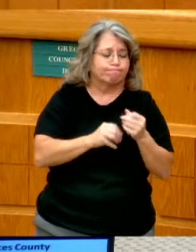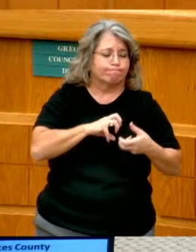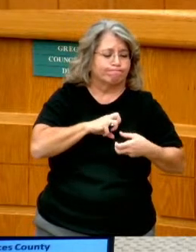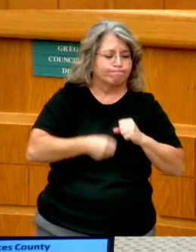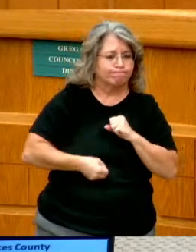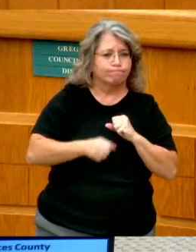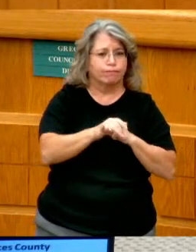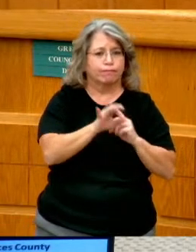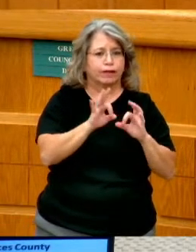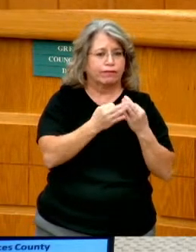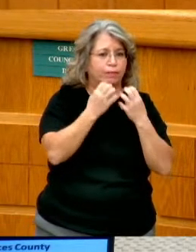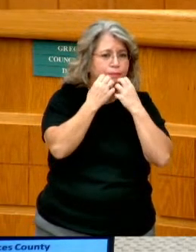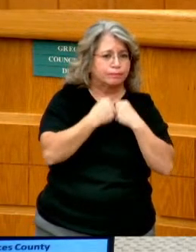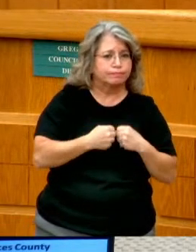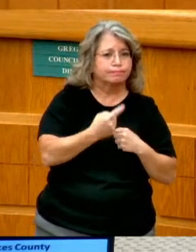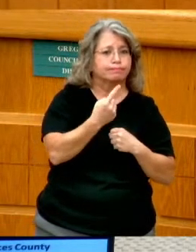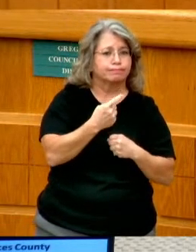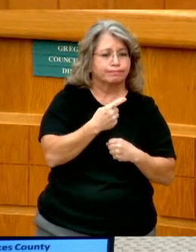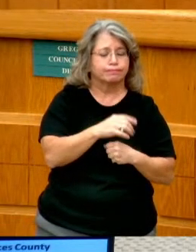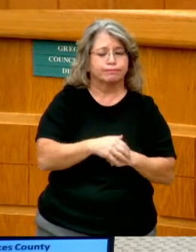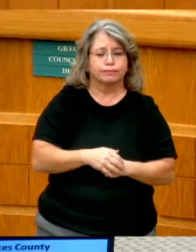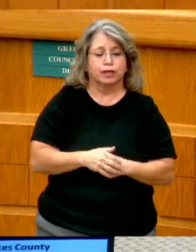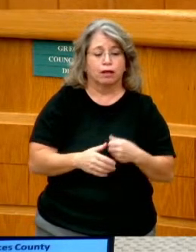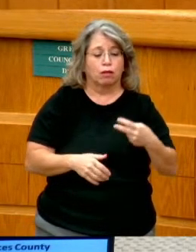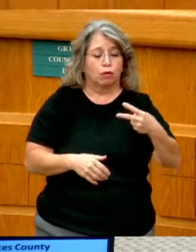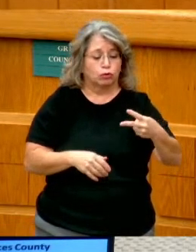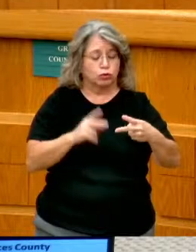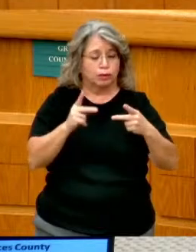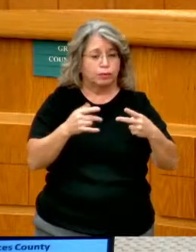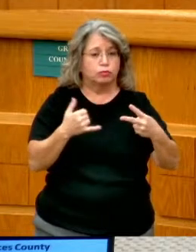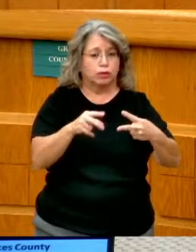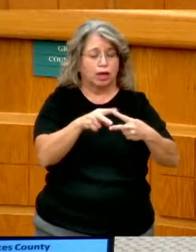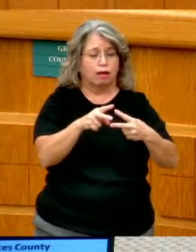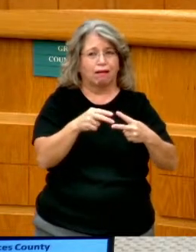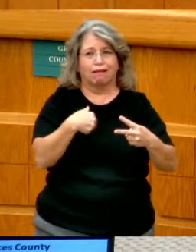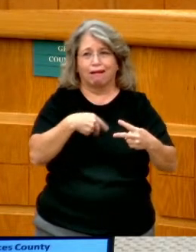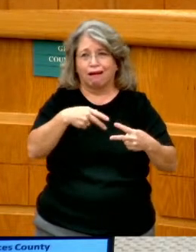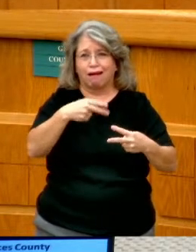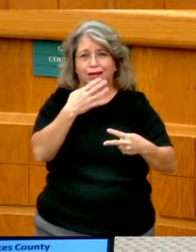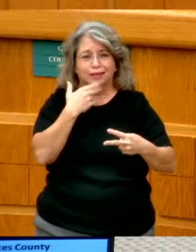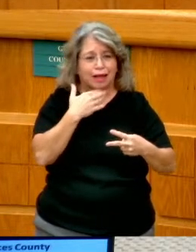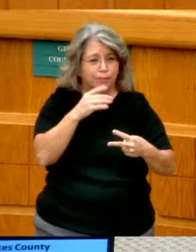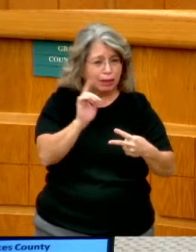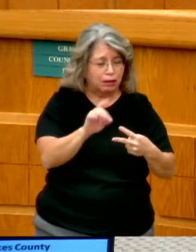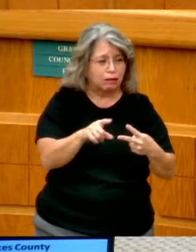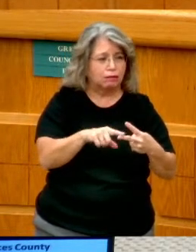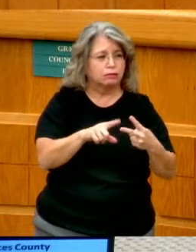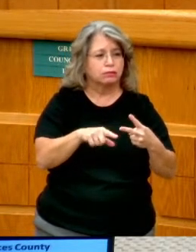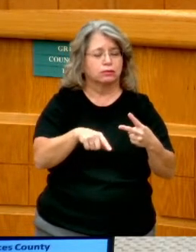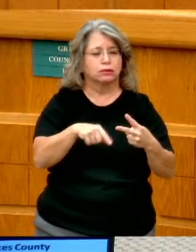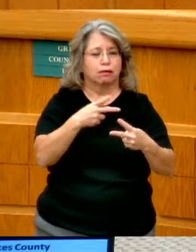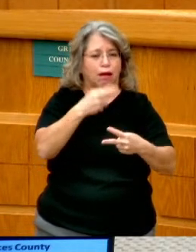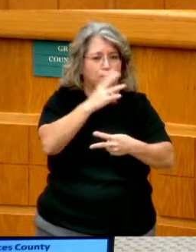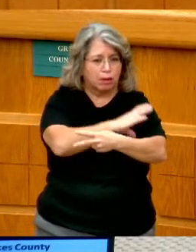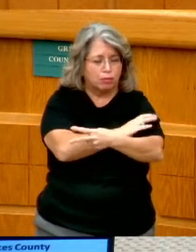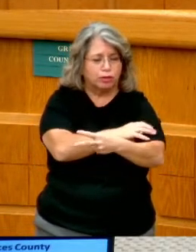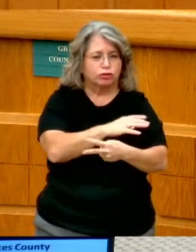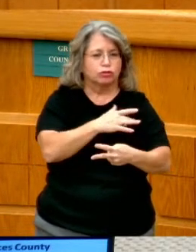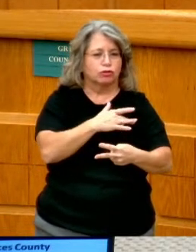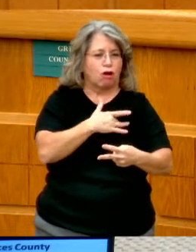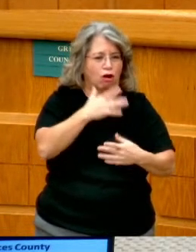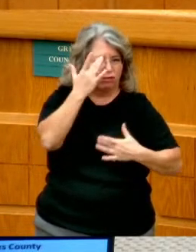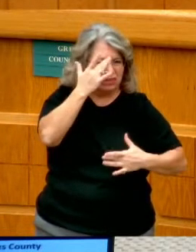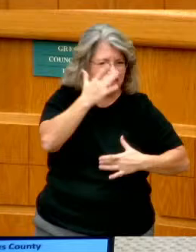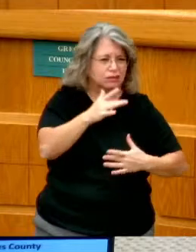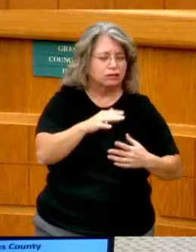The 2 individuals today, they had diabetes, they had high blood pressure, and they had heart disease. Next slide,